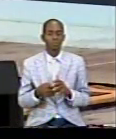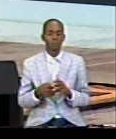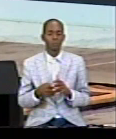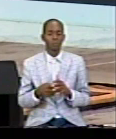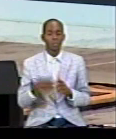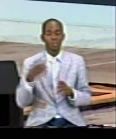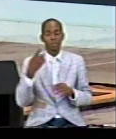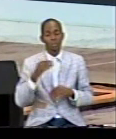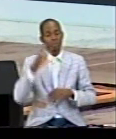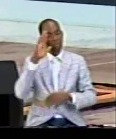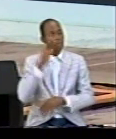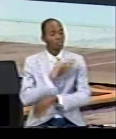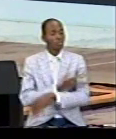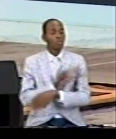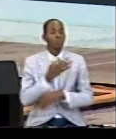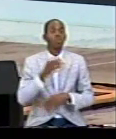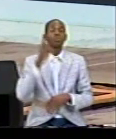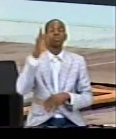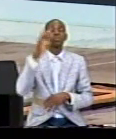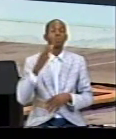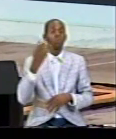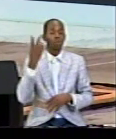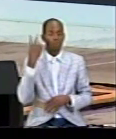the Son of God was manifested,